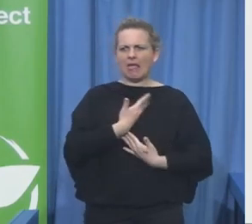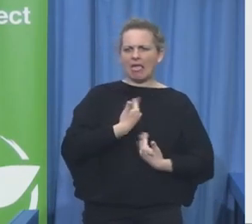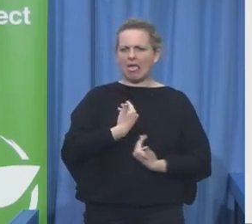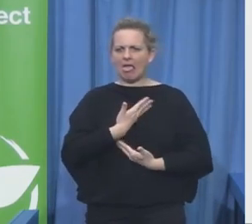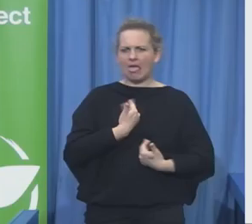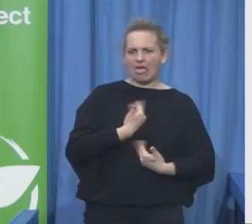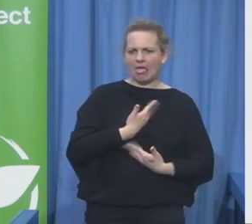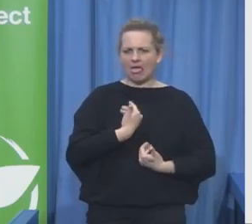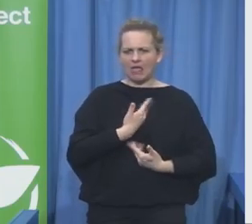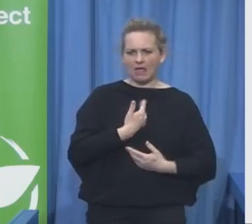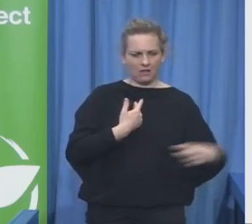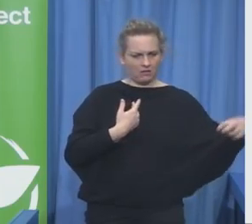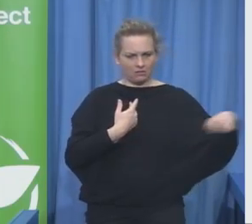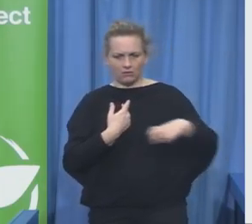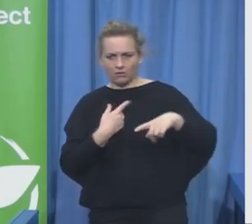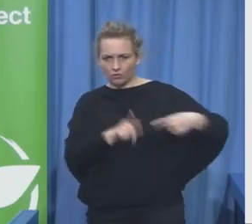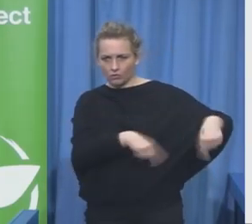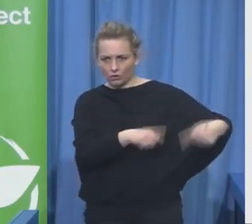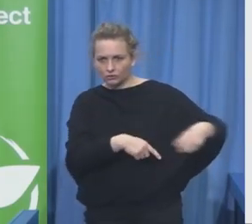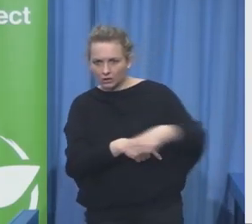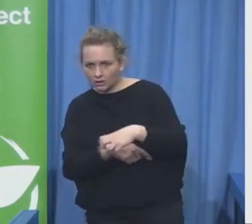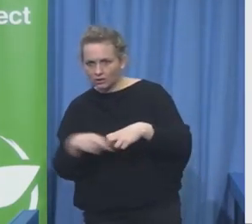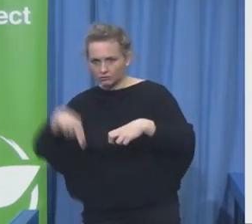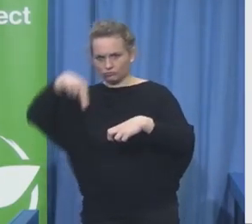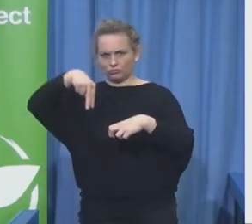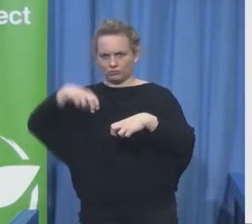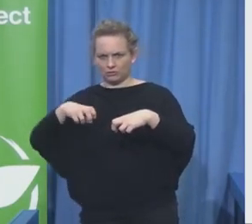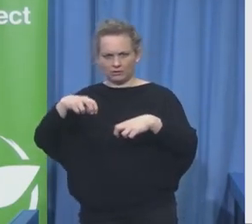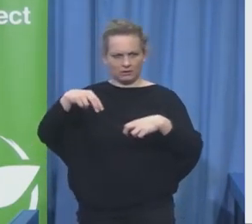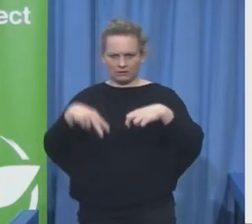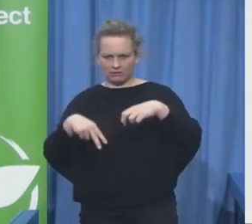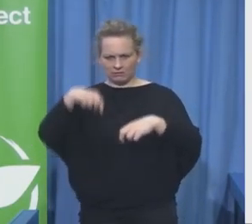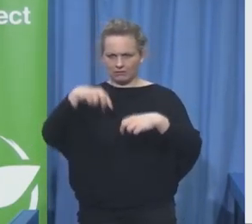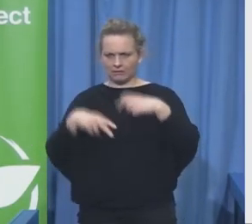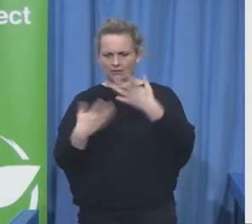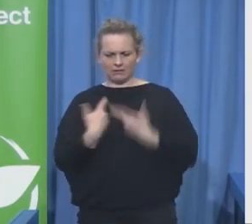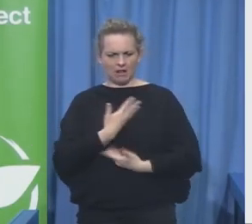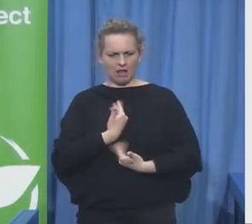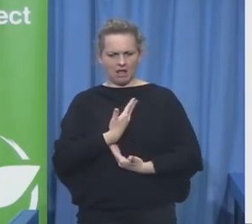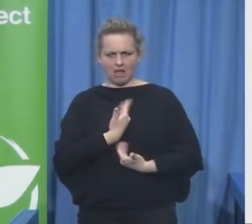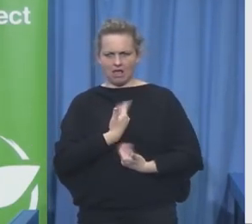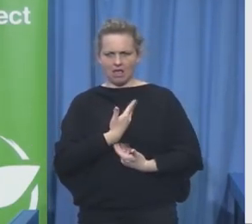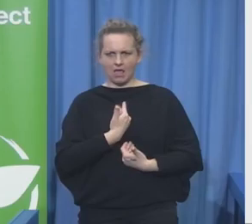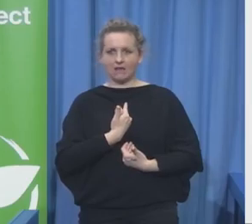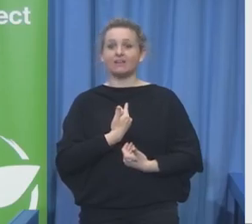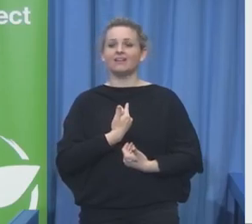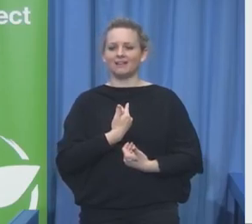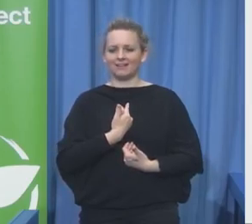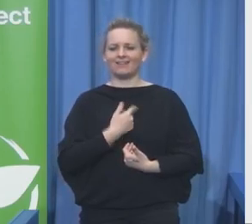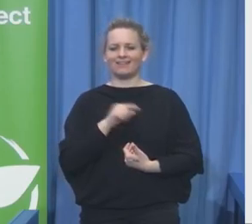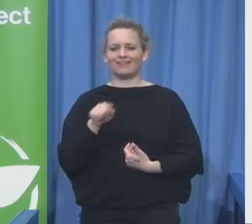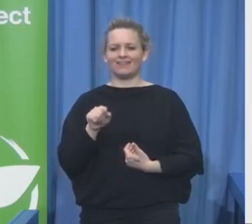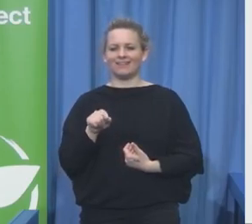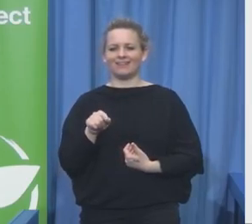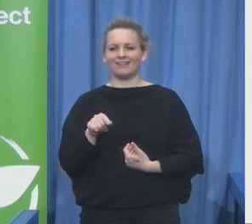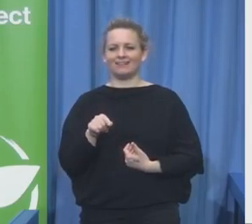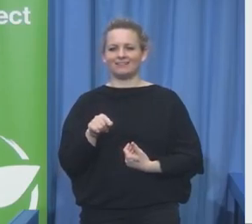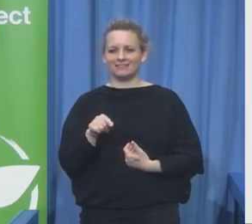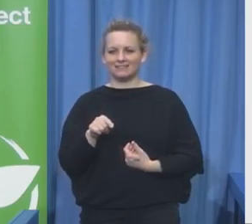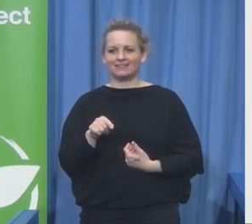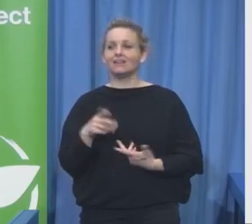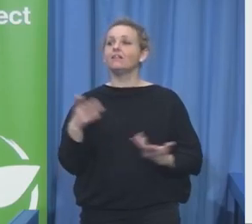focus groups with managers, the number one answer we get is that they would kneel down to the person in the wheelchair. But typically we kneel down